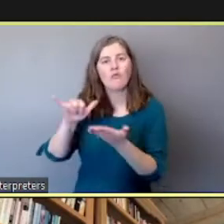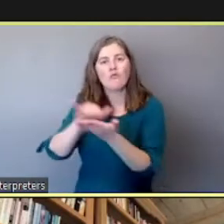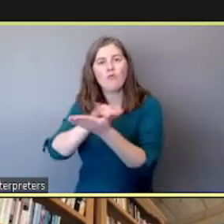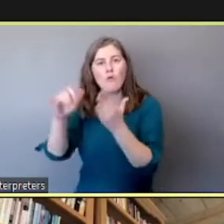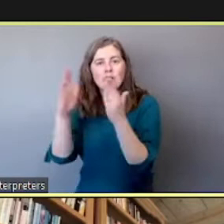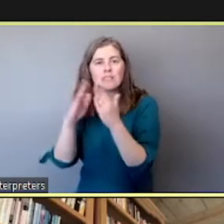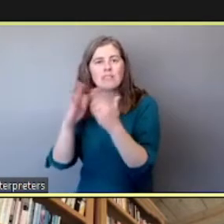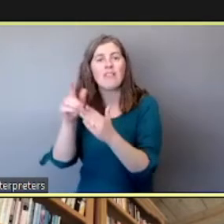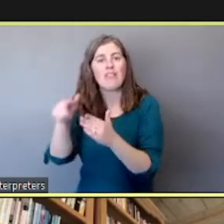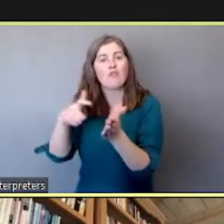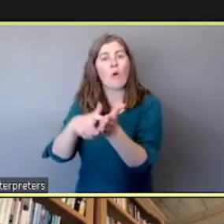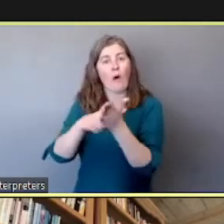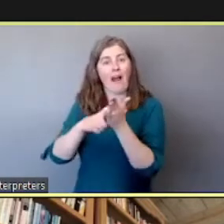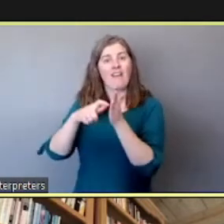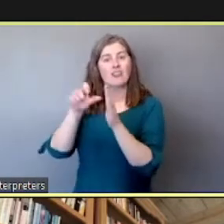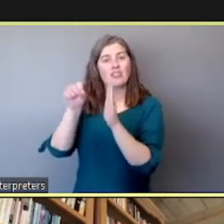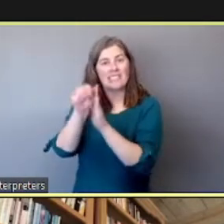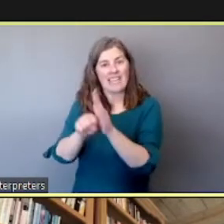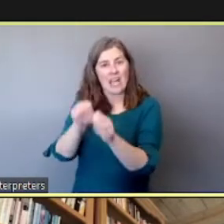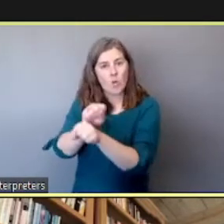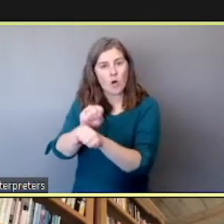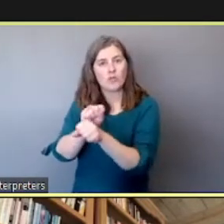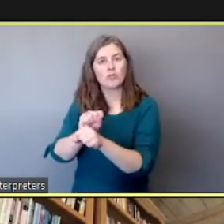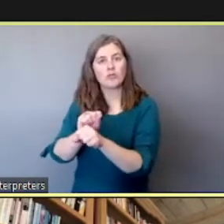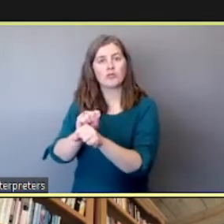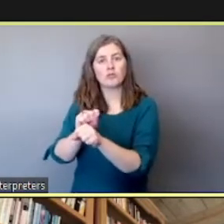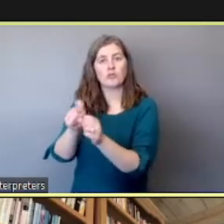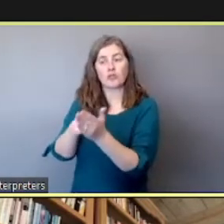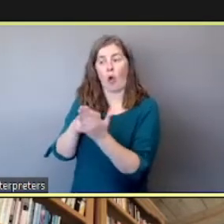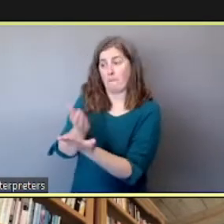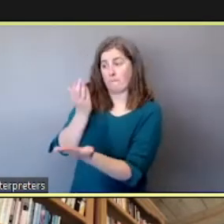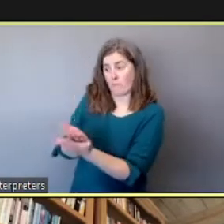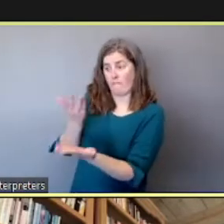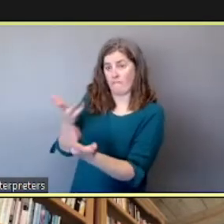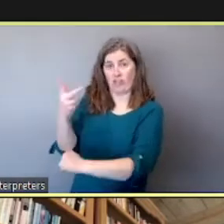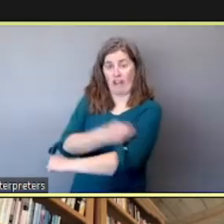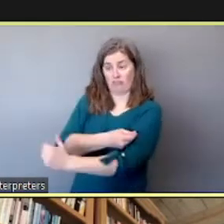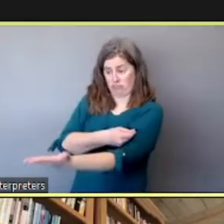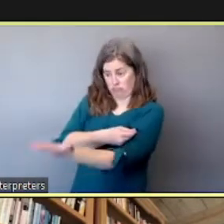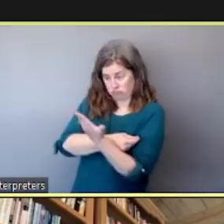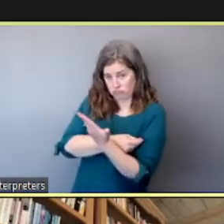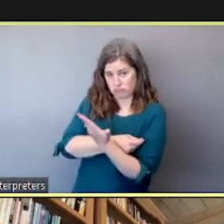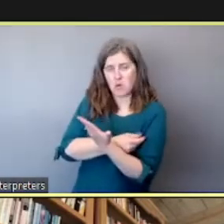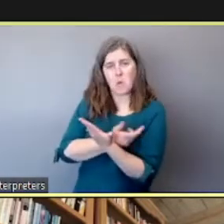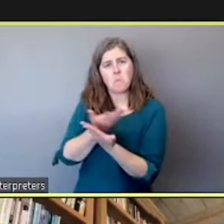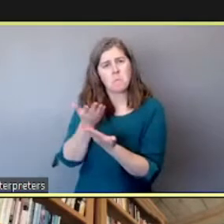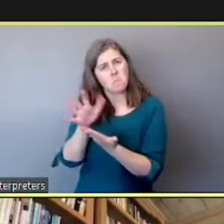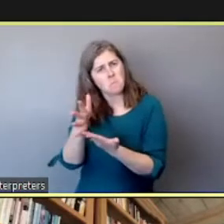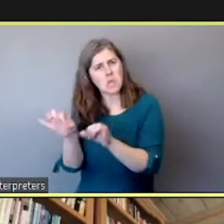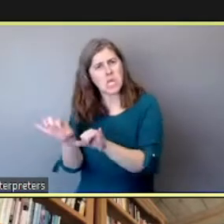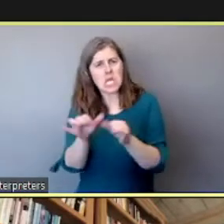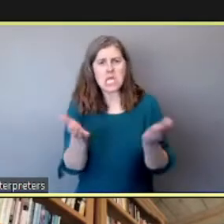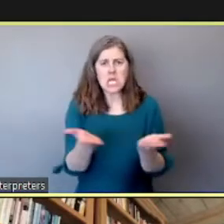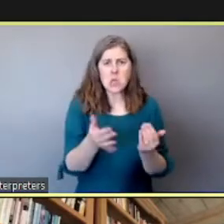actually requiring their state workers to show proof of vaccination, which we do here, and also